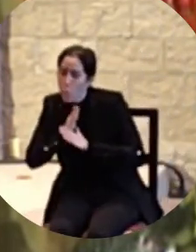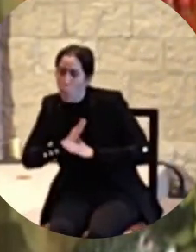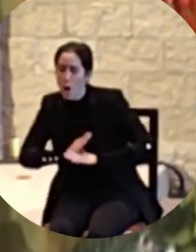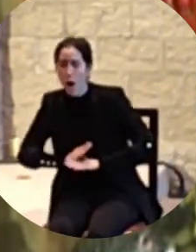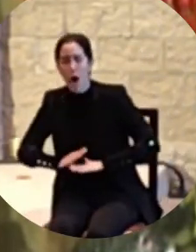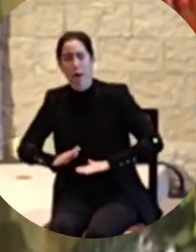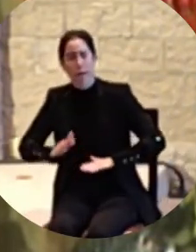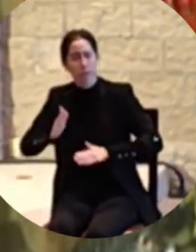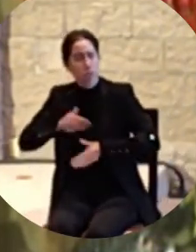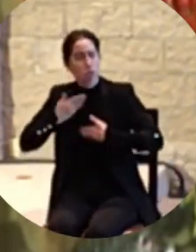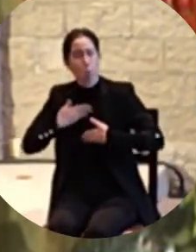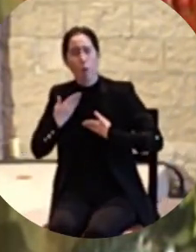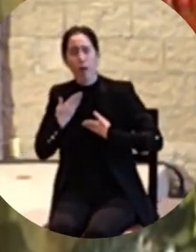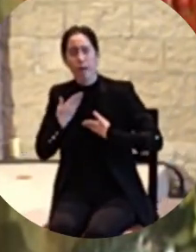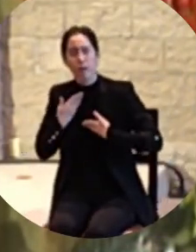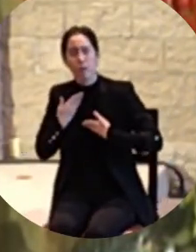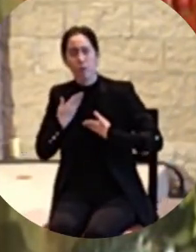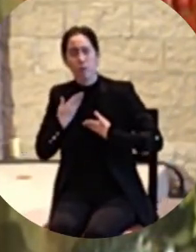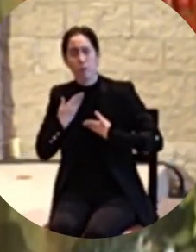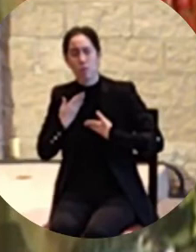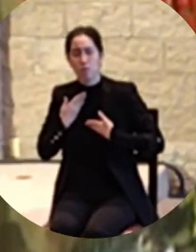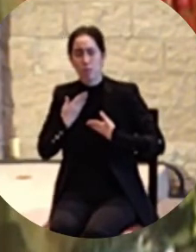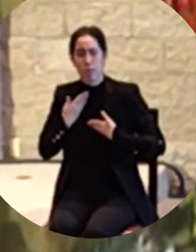to those that were suffering.